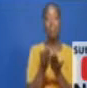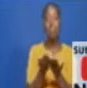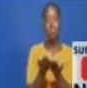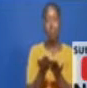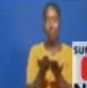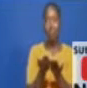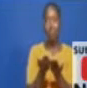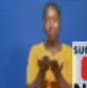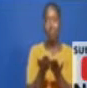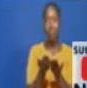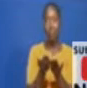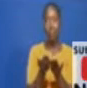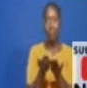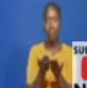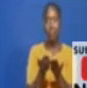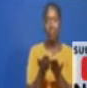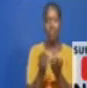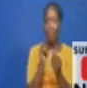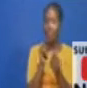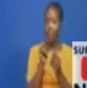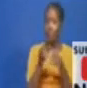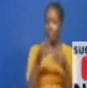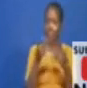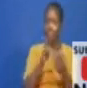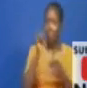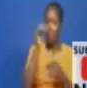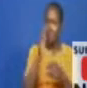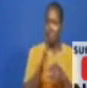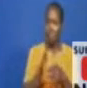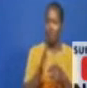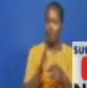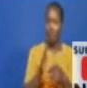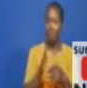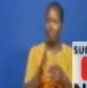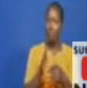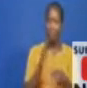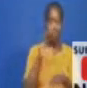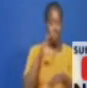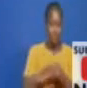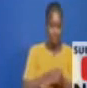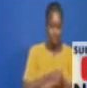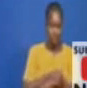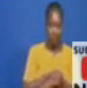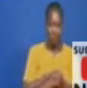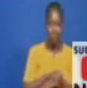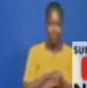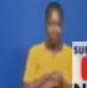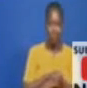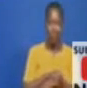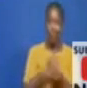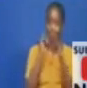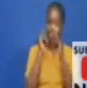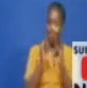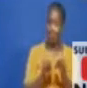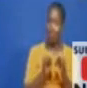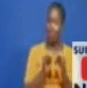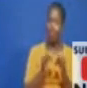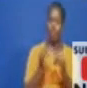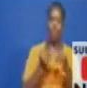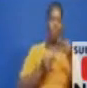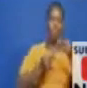bank? So this is how a Kenya is going to gauge of the individual that is going to be at the